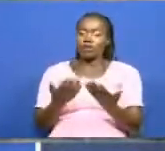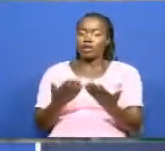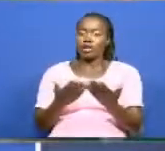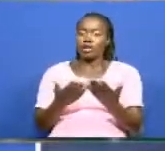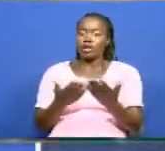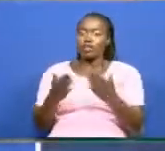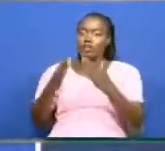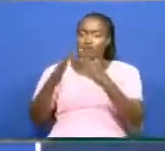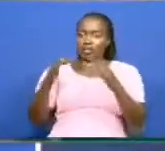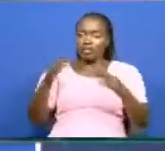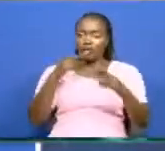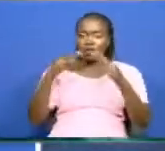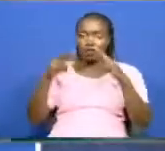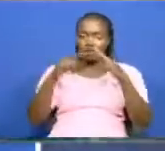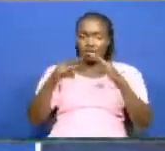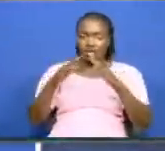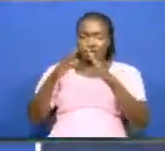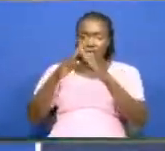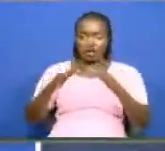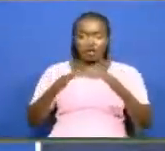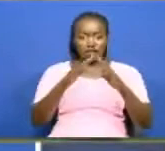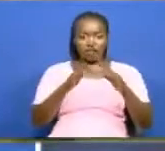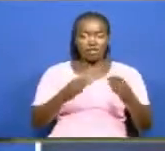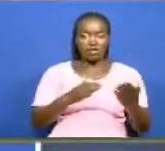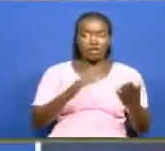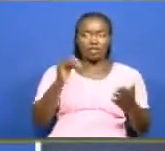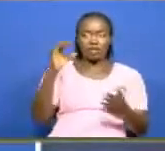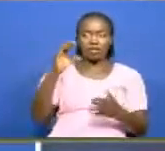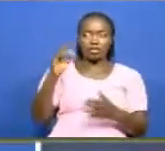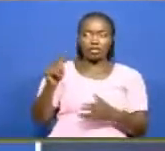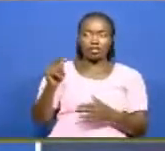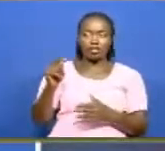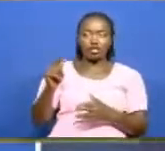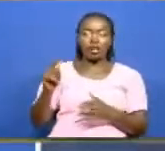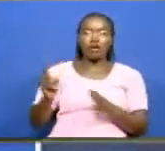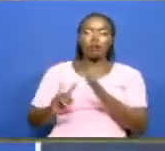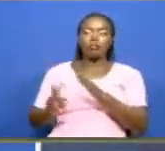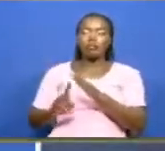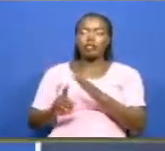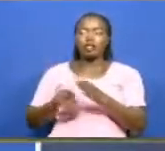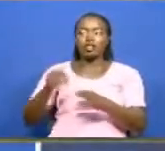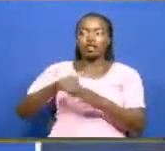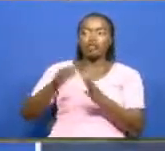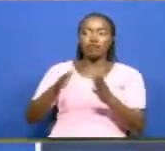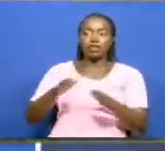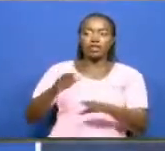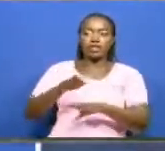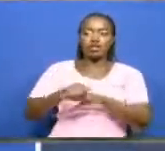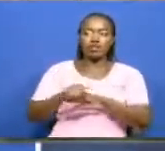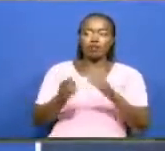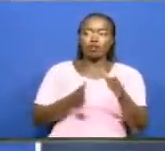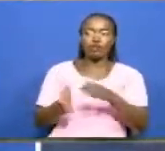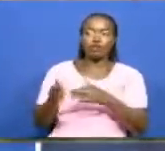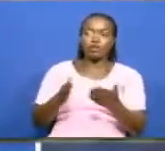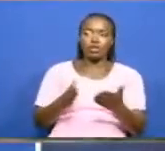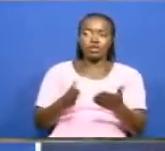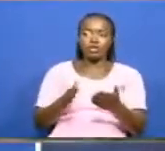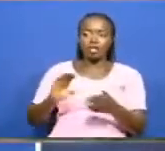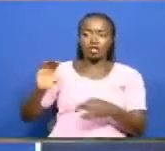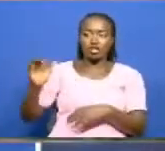developers, hotel and residential houses. The ICT Ministry is calling on investors to tap opportunities at the Konza